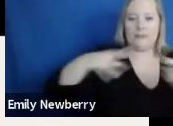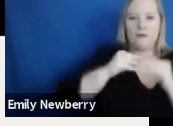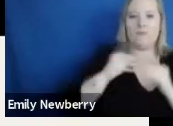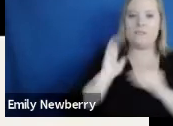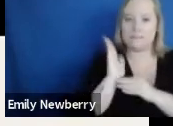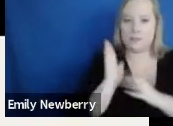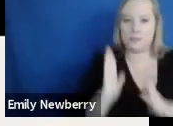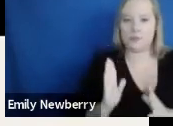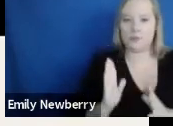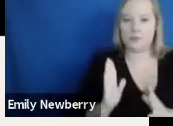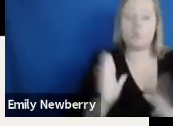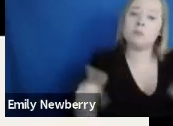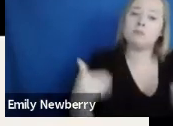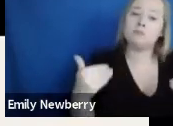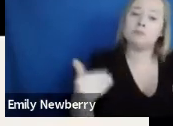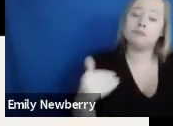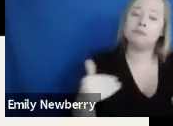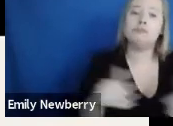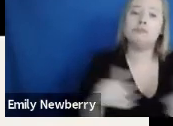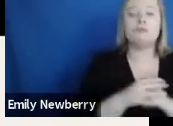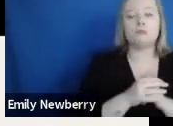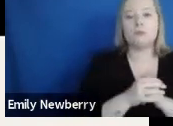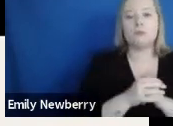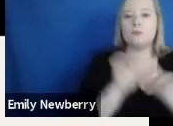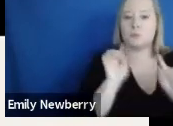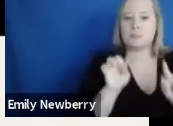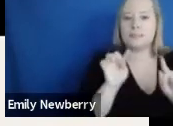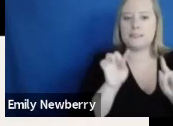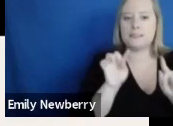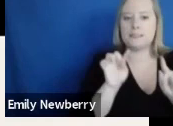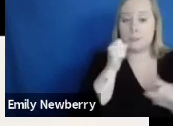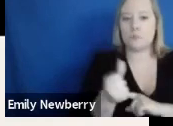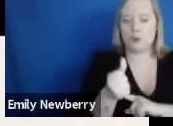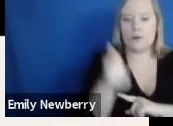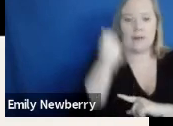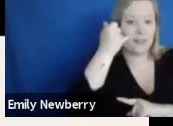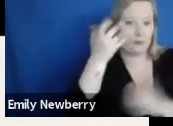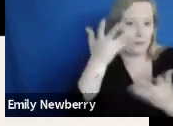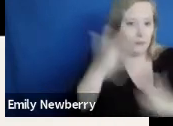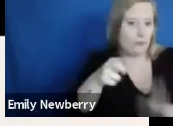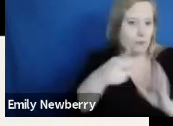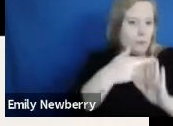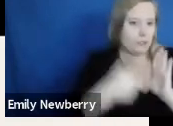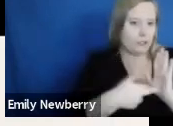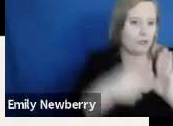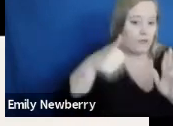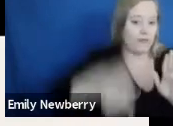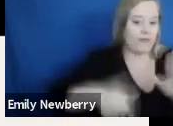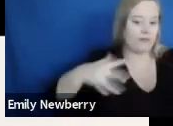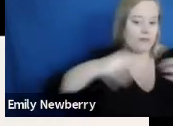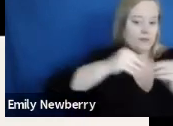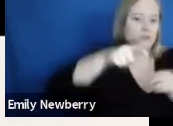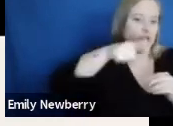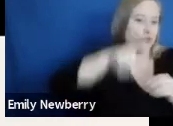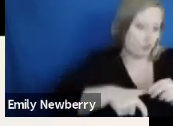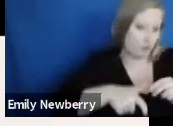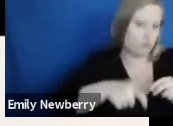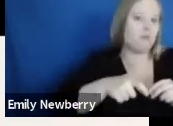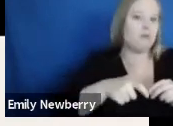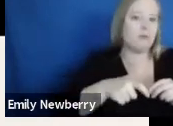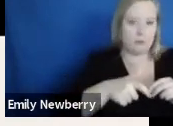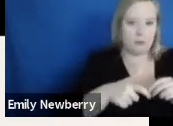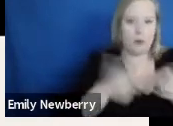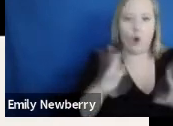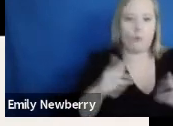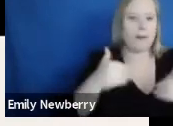all to attend that tomorrow. If you've registered for this conference, you should already